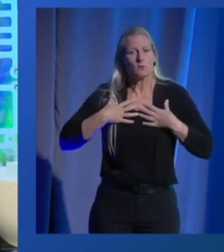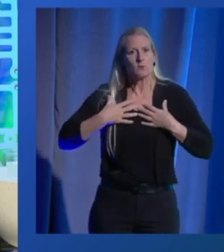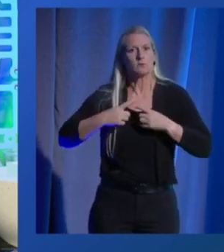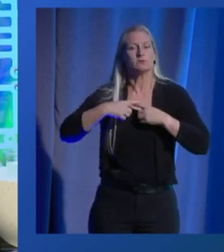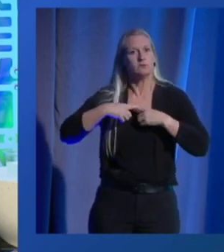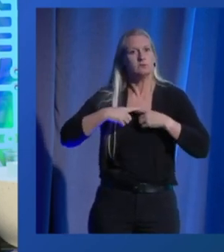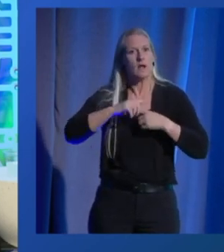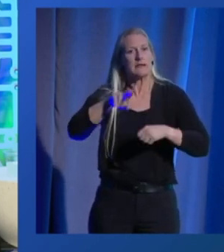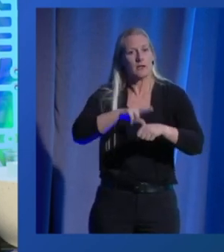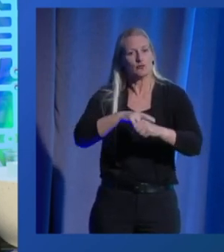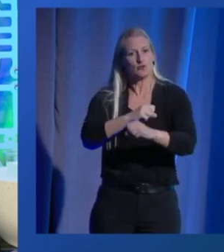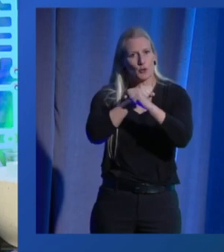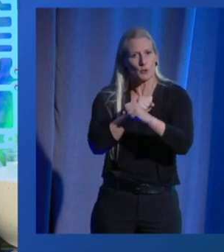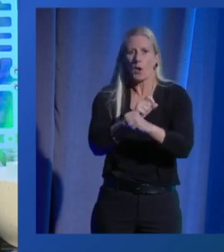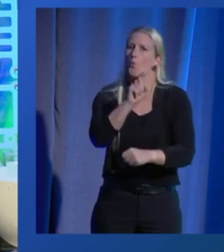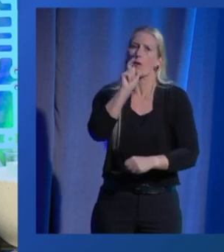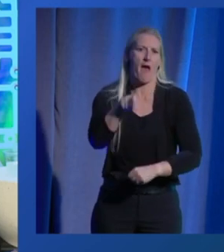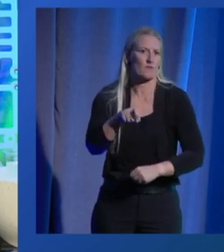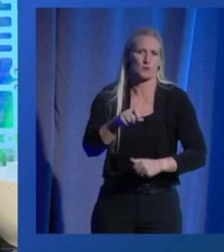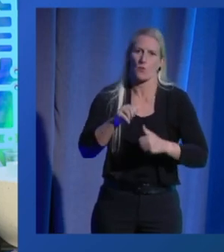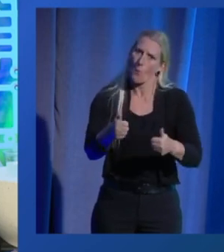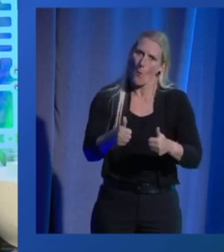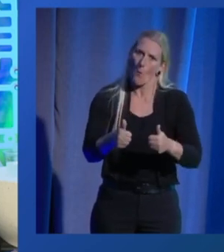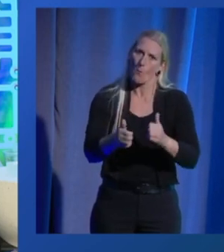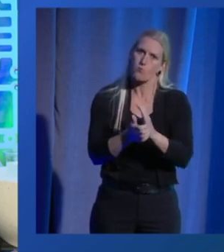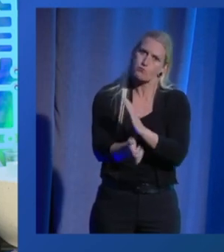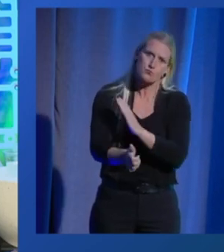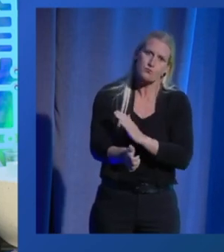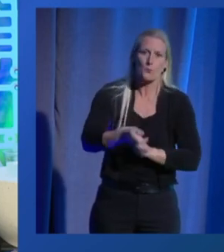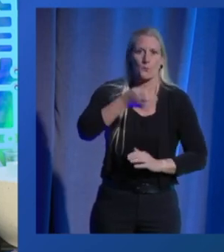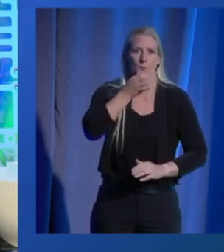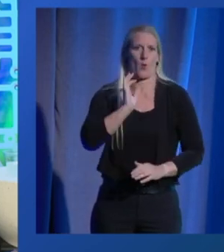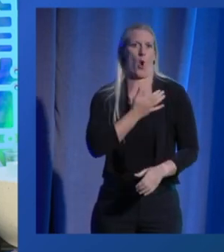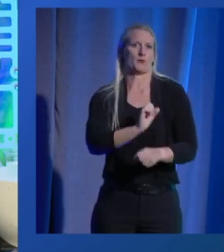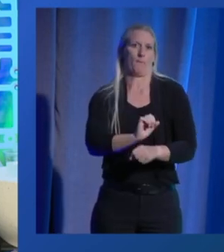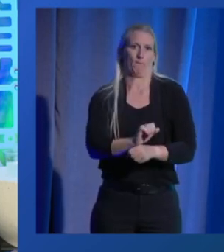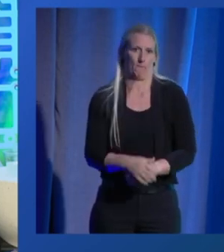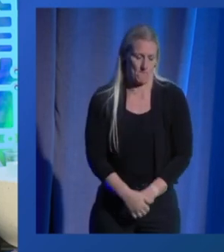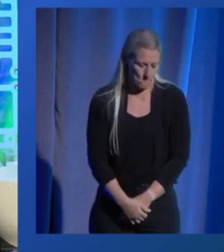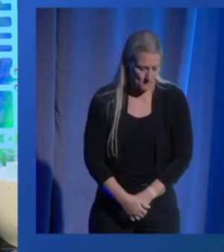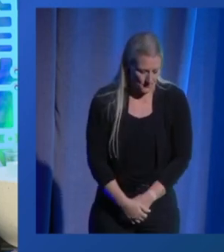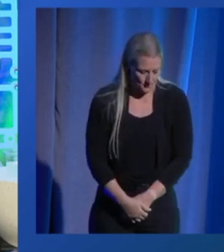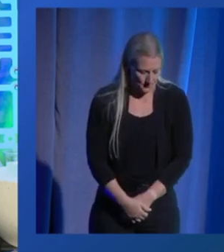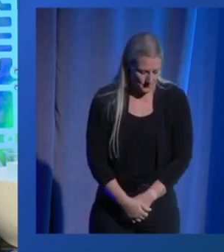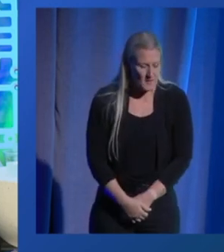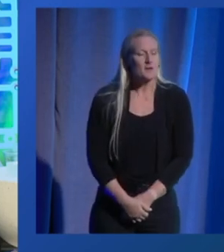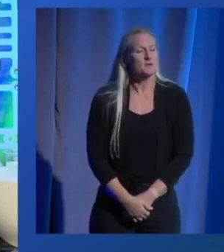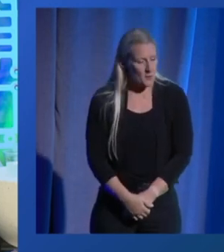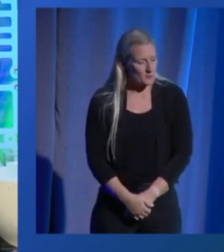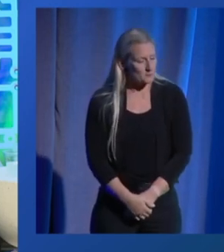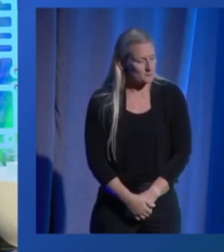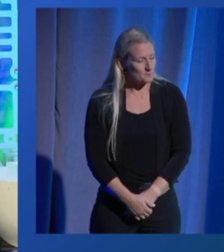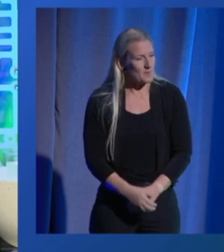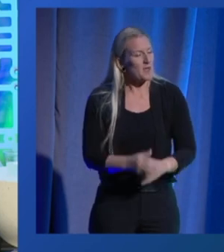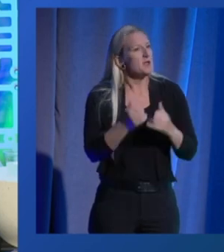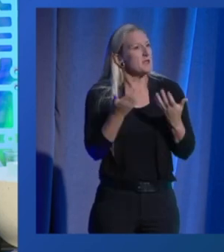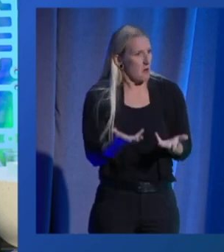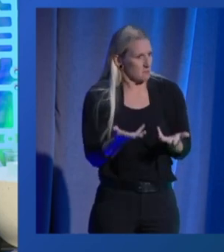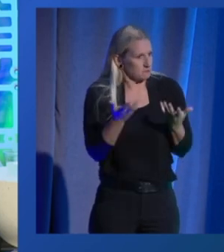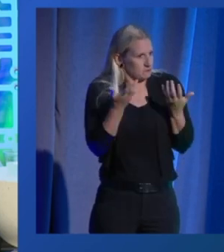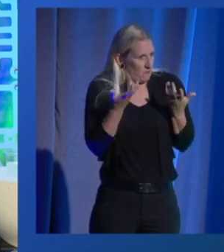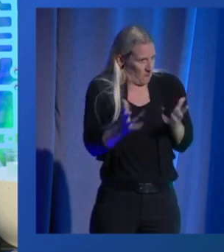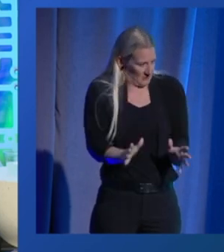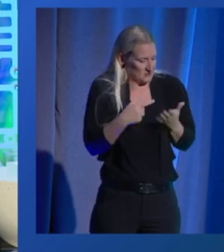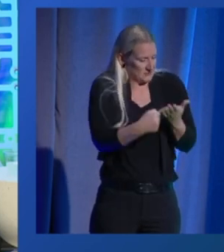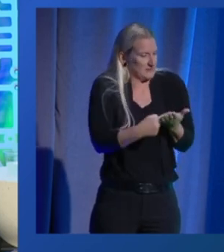well great we've we've talked a little bit about the Asis now let's really focus on the future and so I'll go ahead and